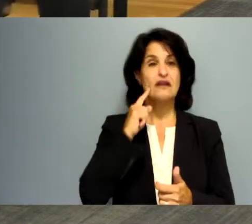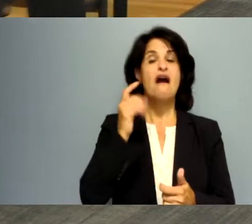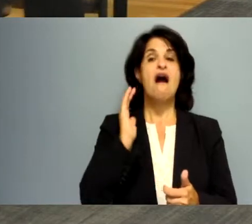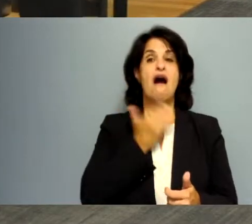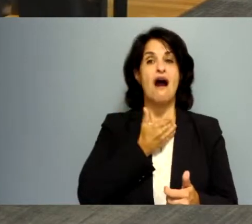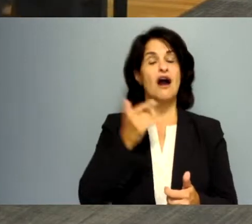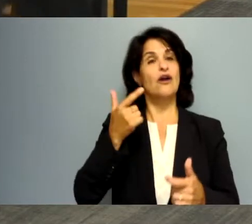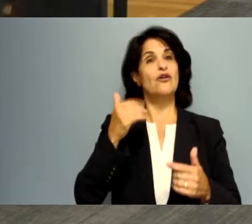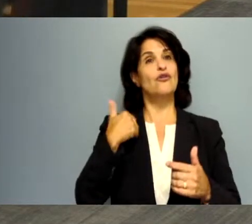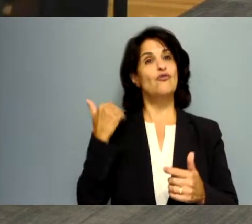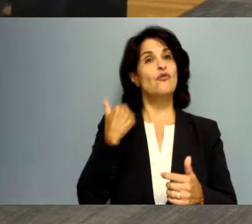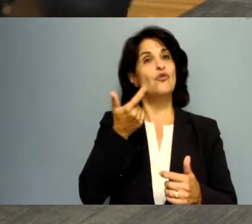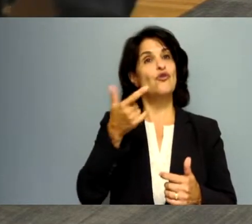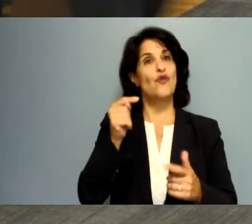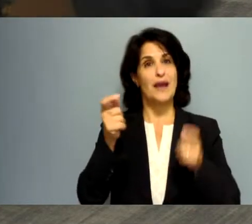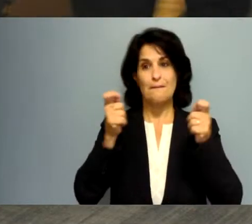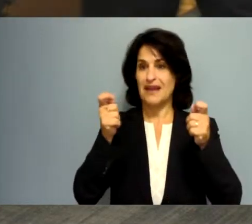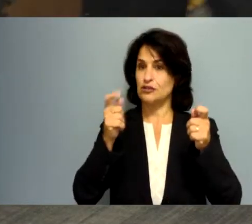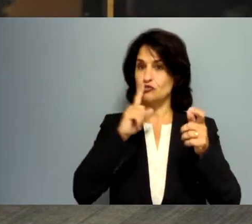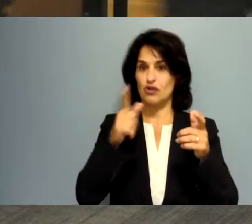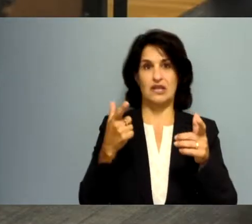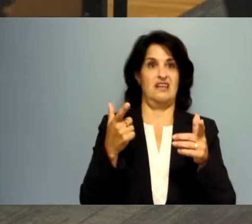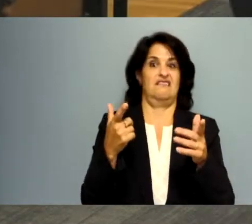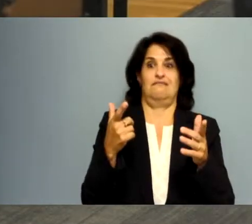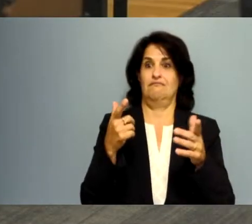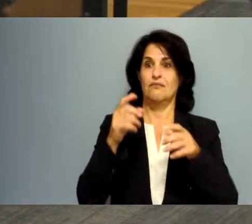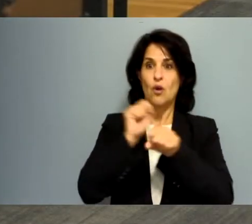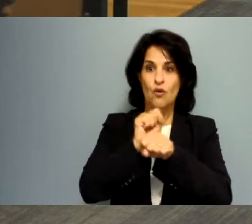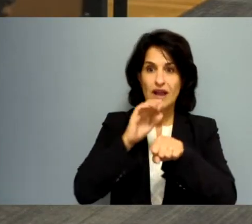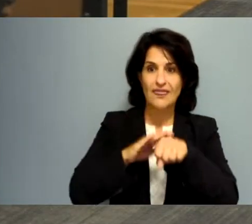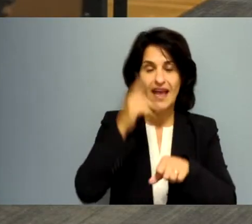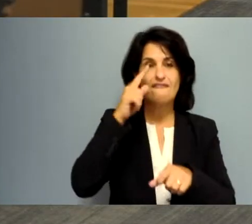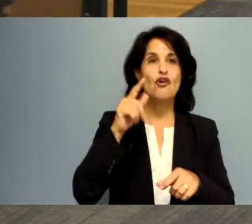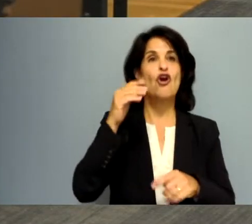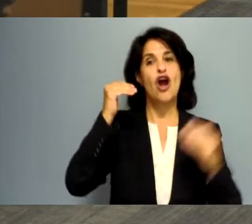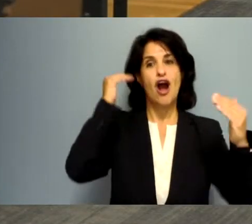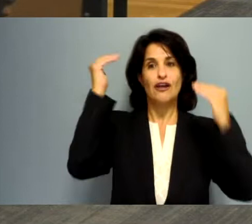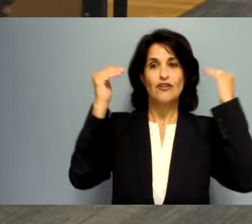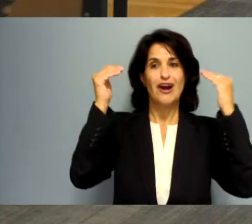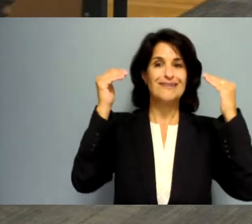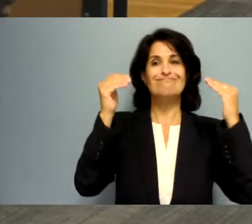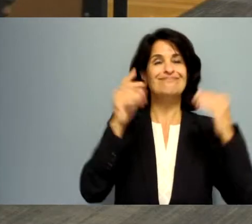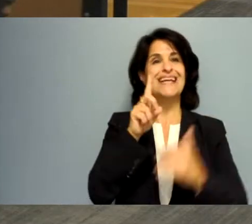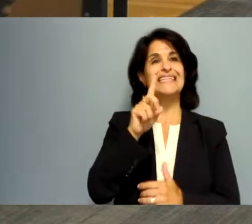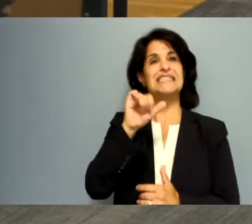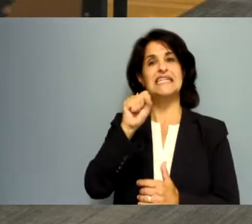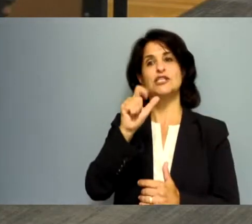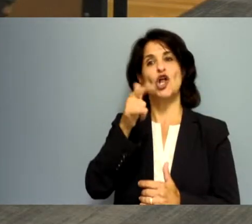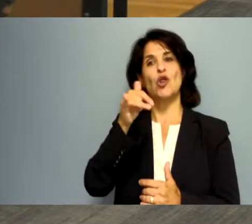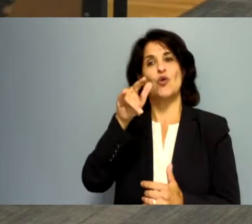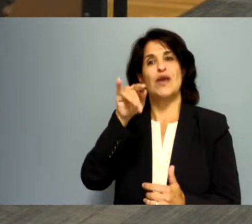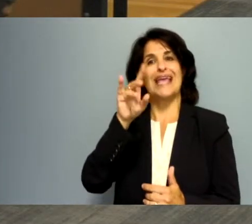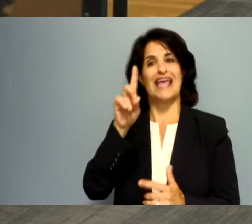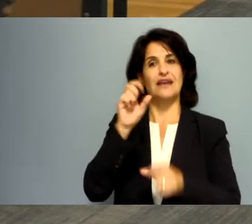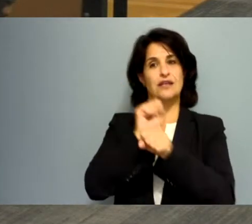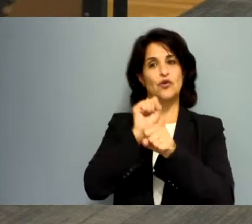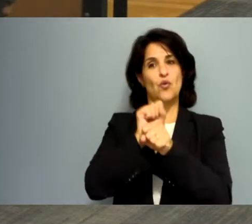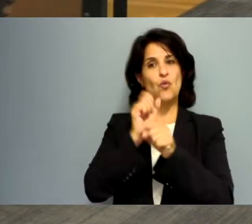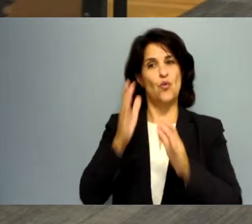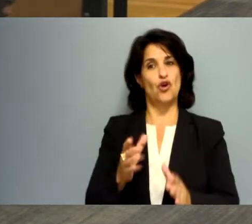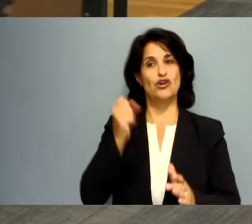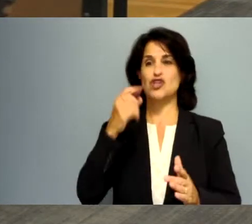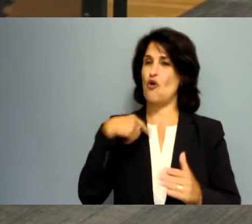manager has been providing oversight for adult dislocated worker and all of our formula funds. So we would like to be able